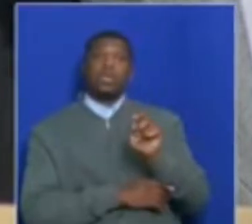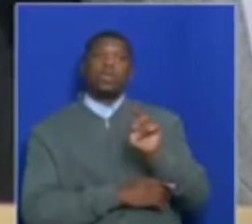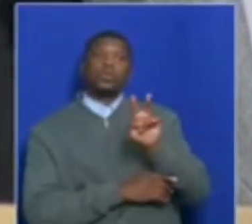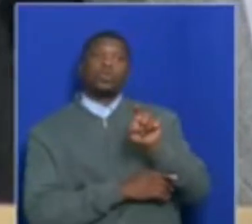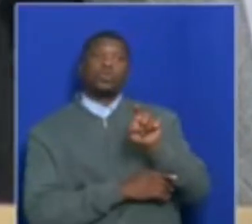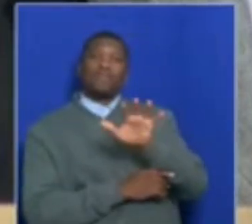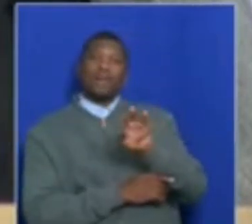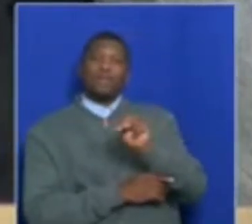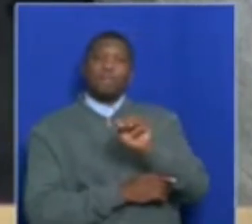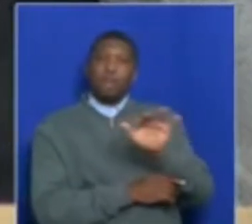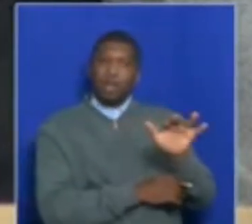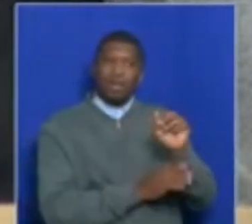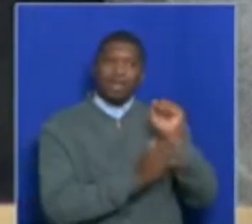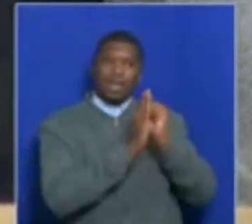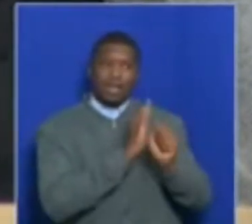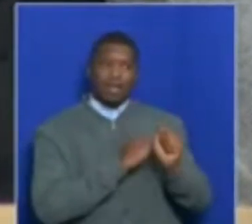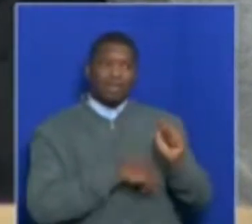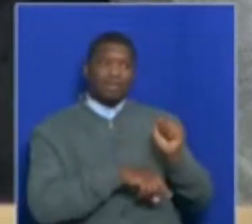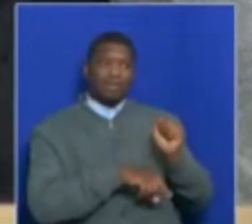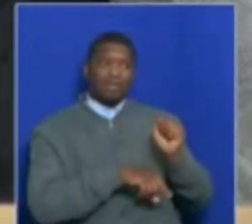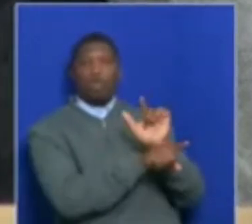Loftus.